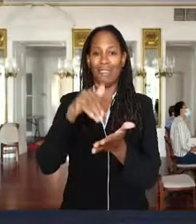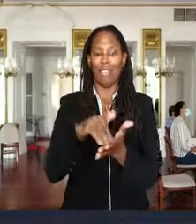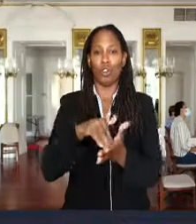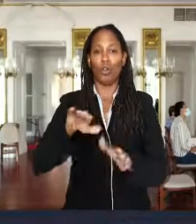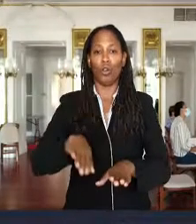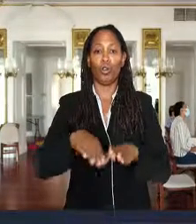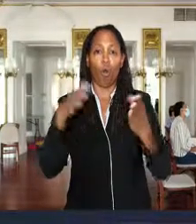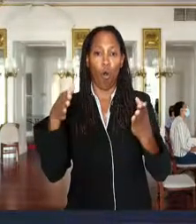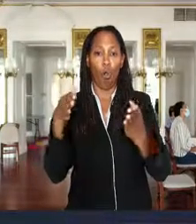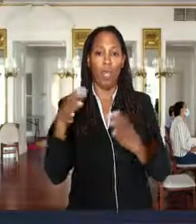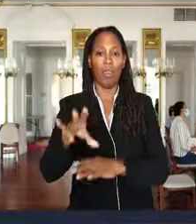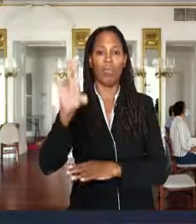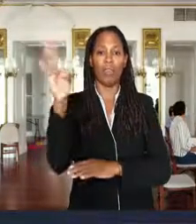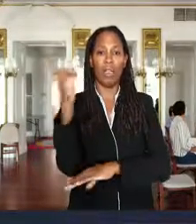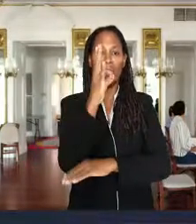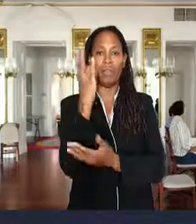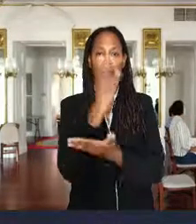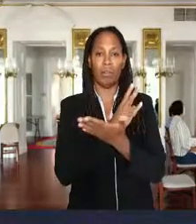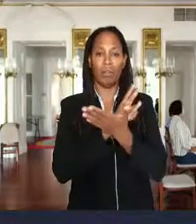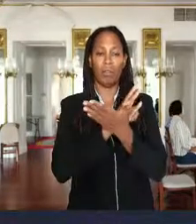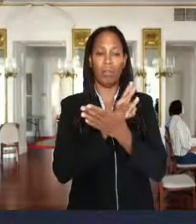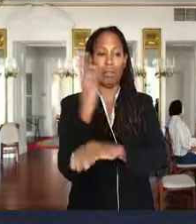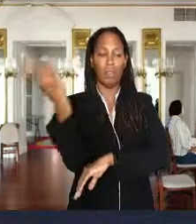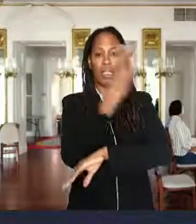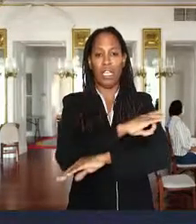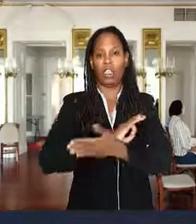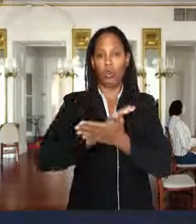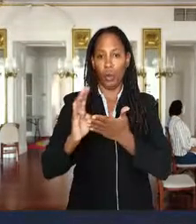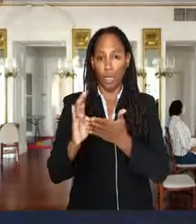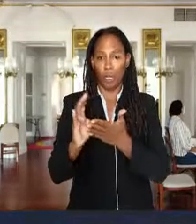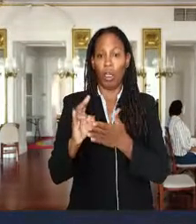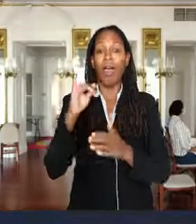suspected cases of COVID-19 at